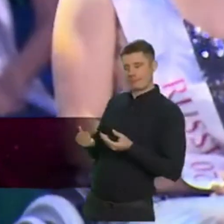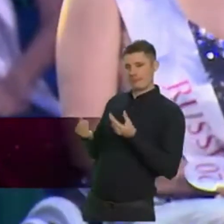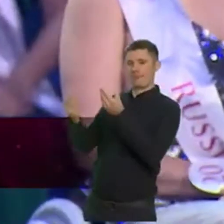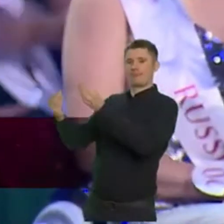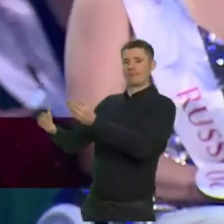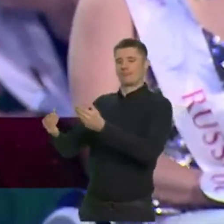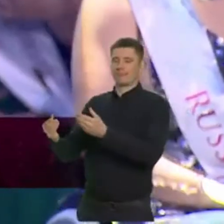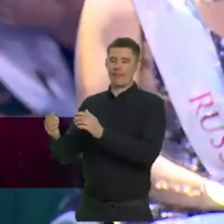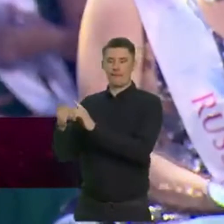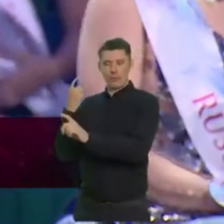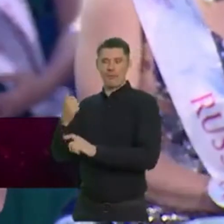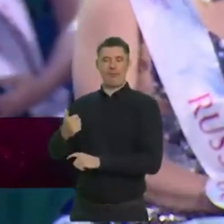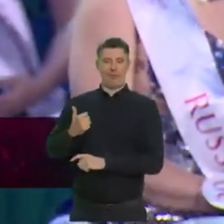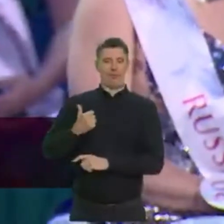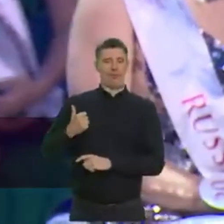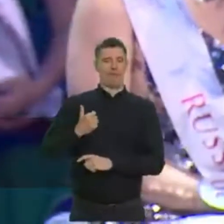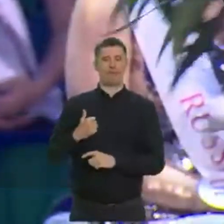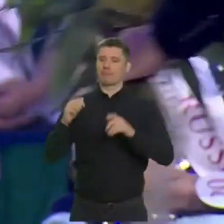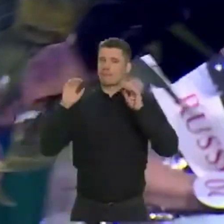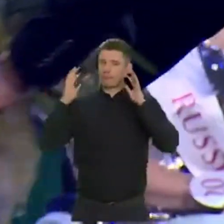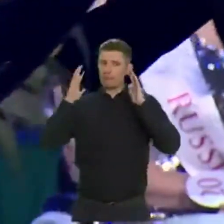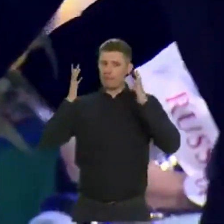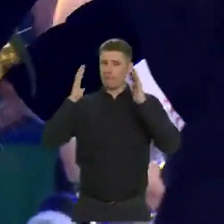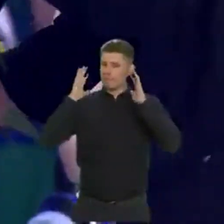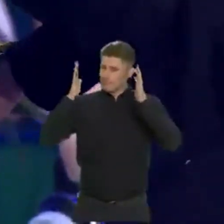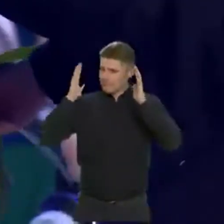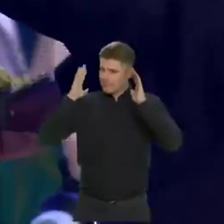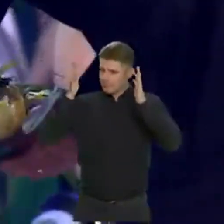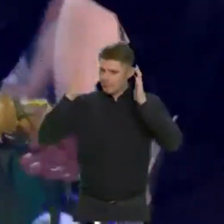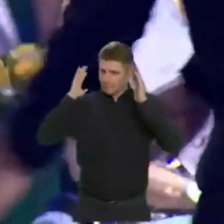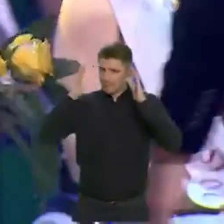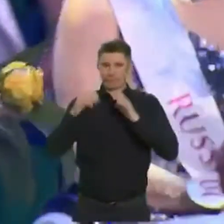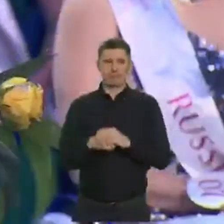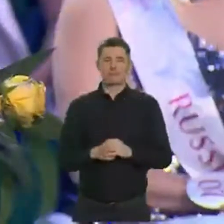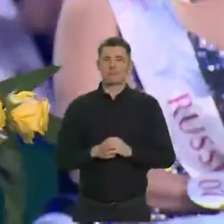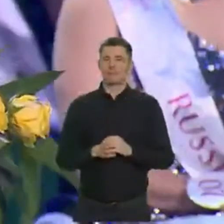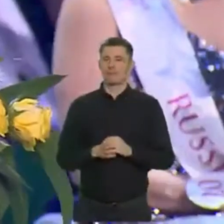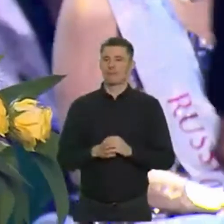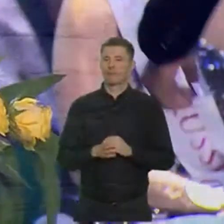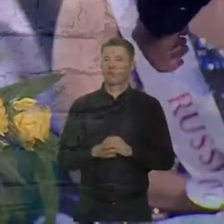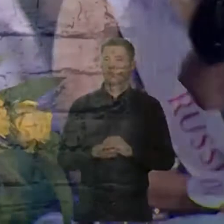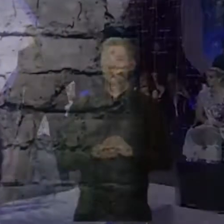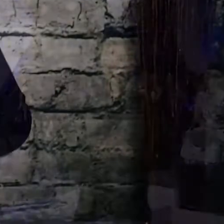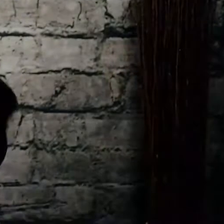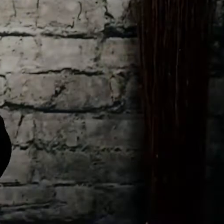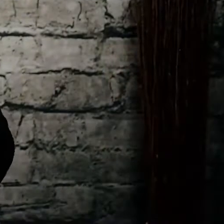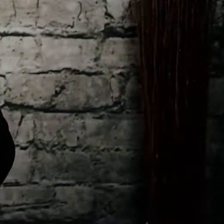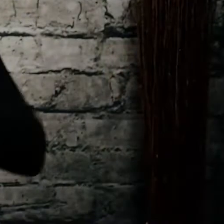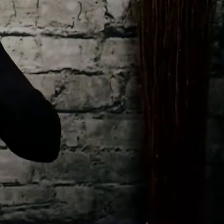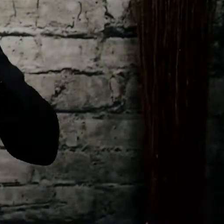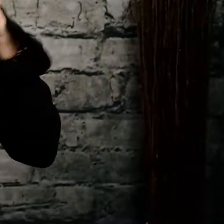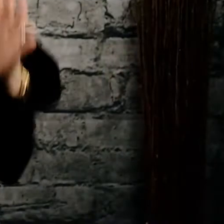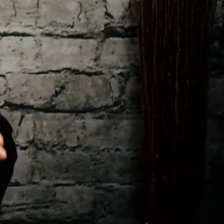5 from Canada is the award winner of the title Miss Kindness.